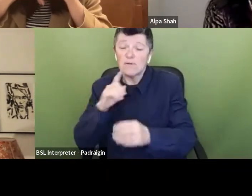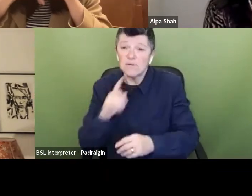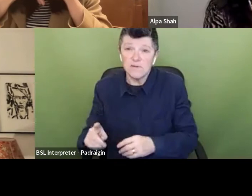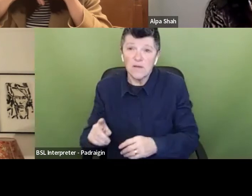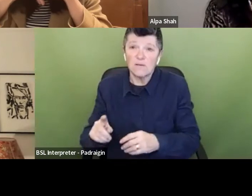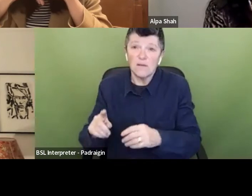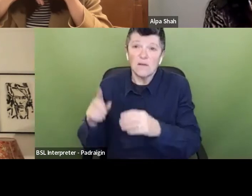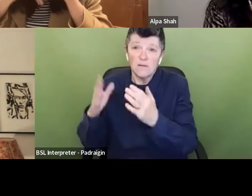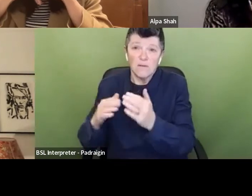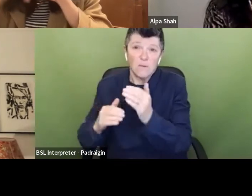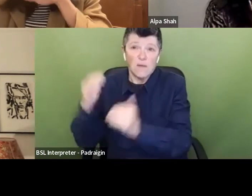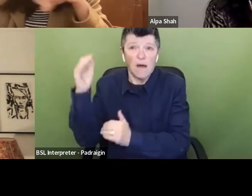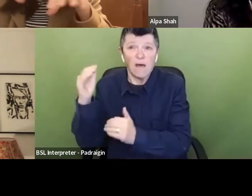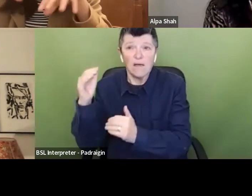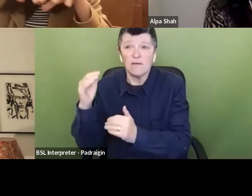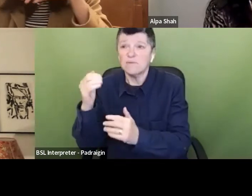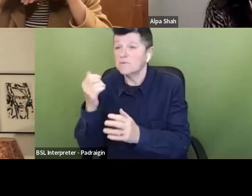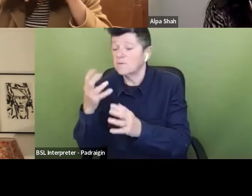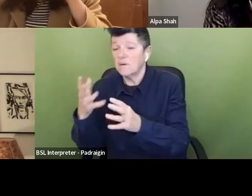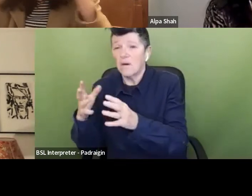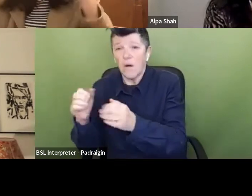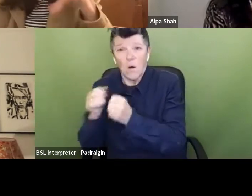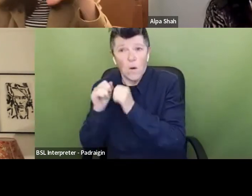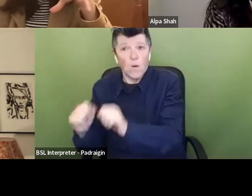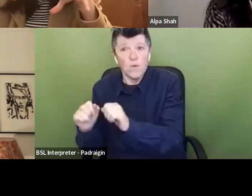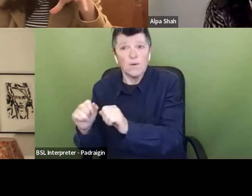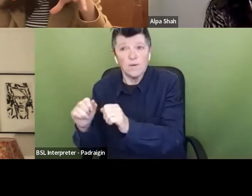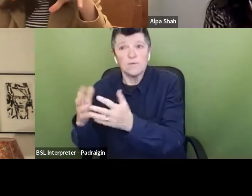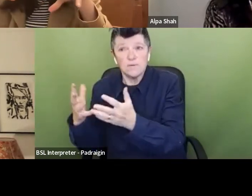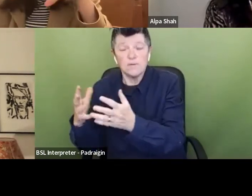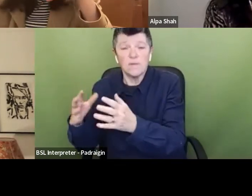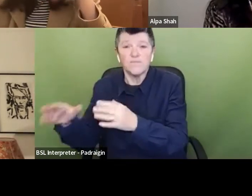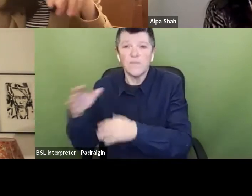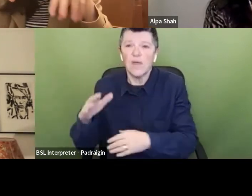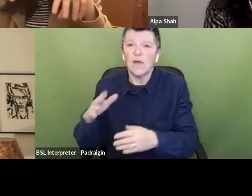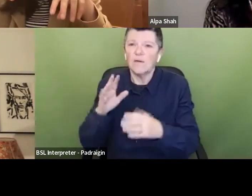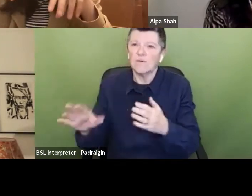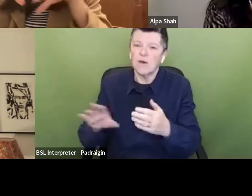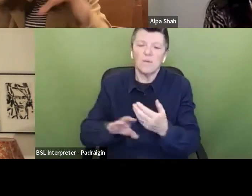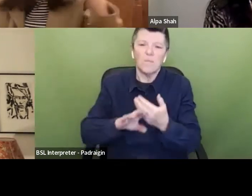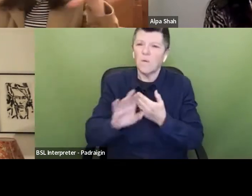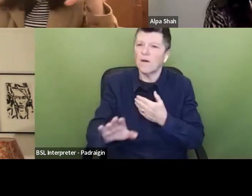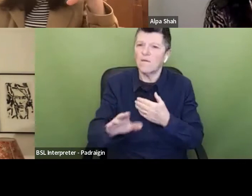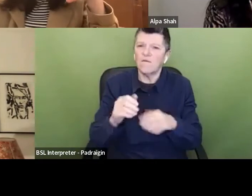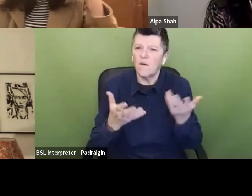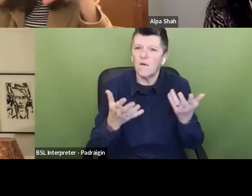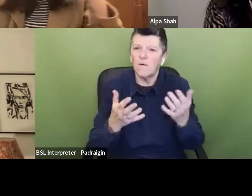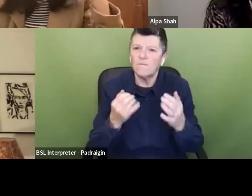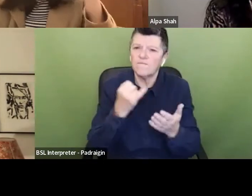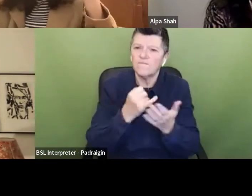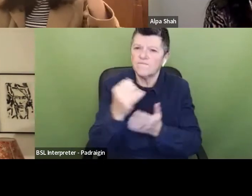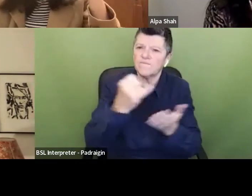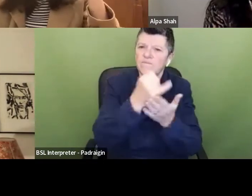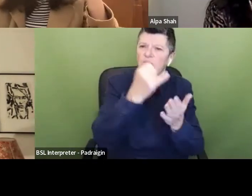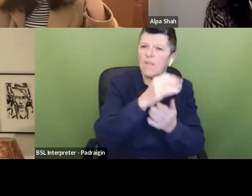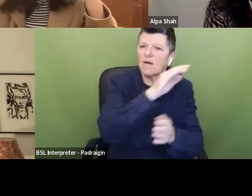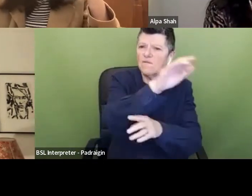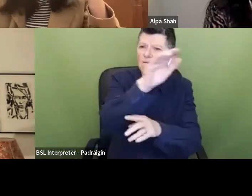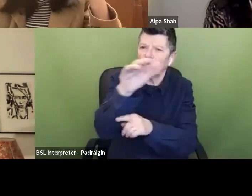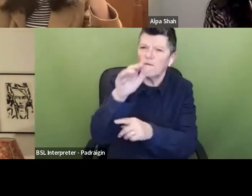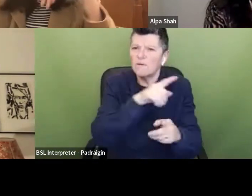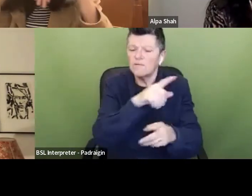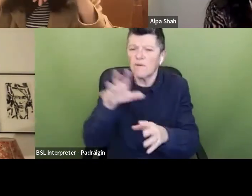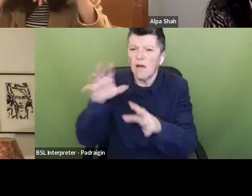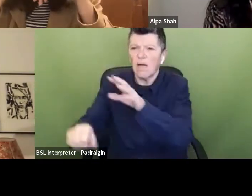Information reports I looked at. And stepping away from some of the xenophobic narratives around empty homes that place all the blame on this racialized imagination